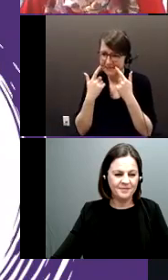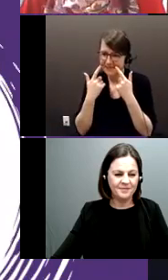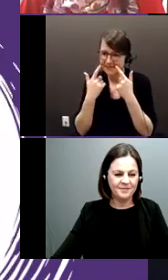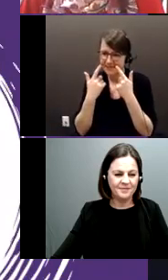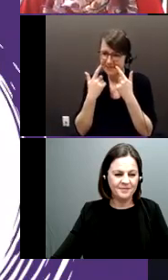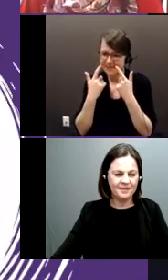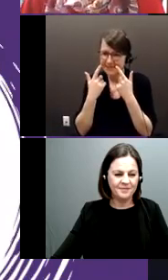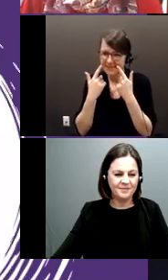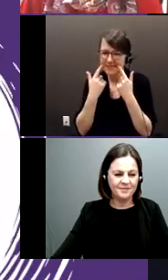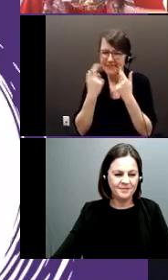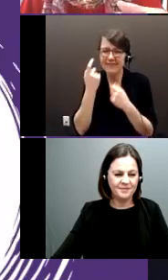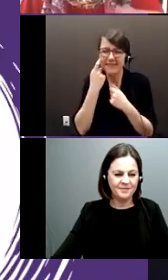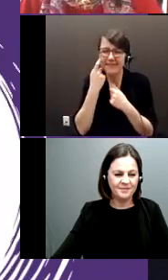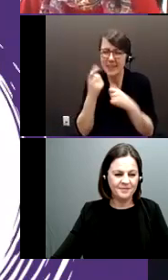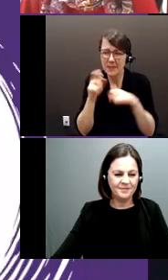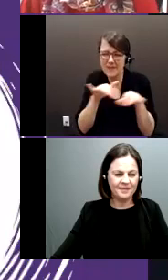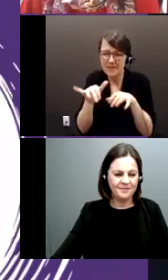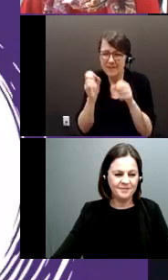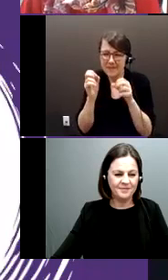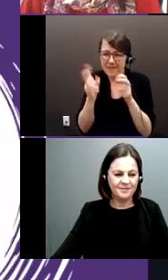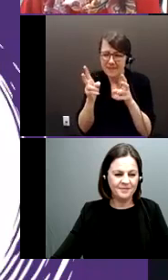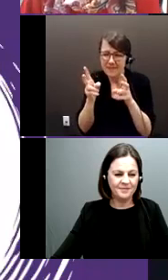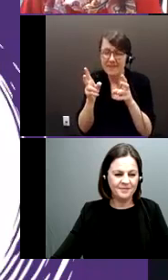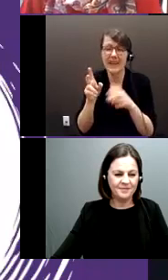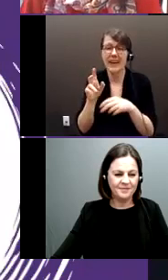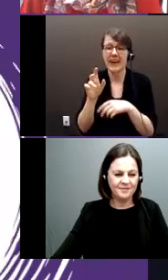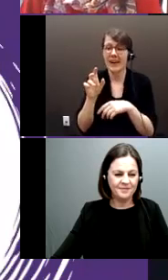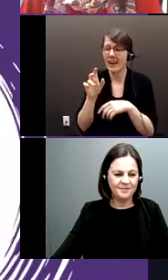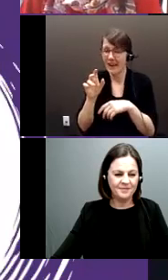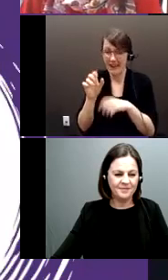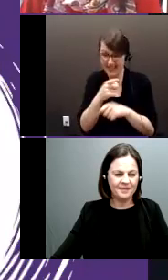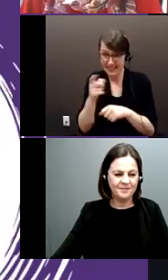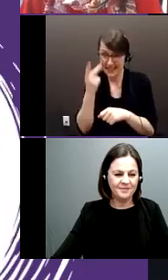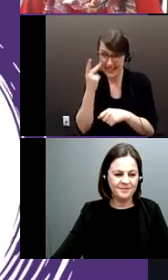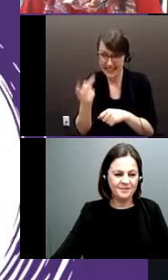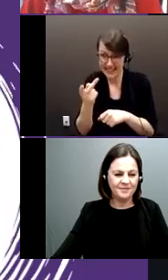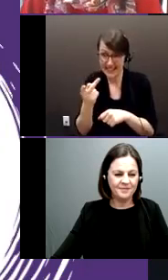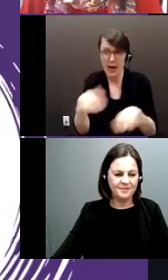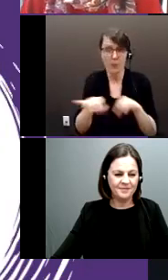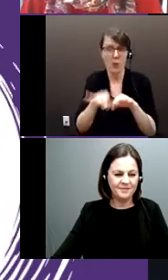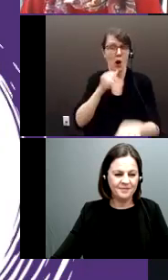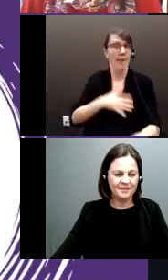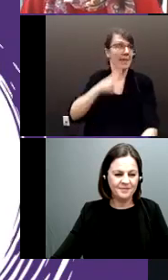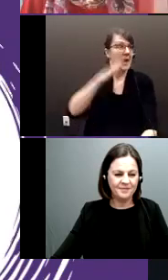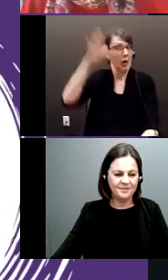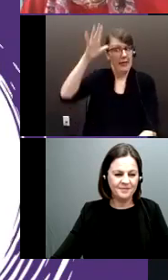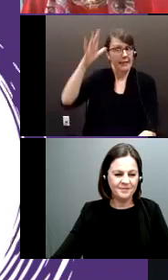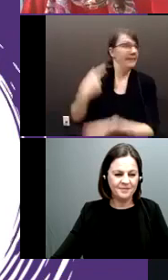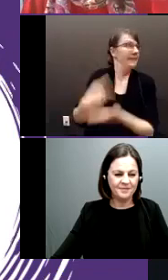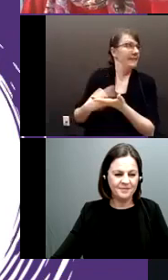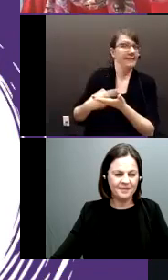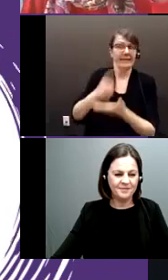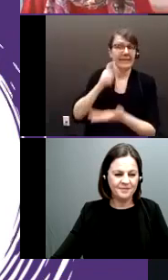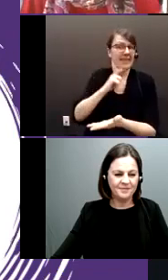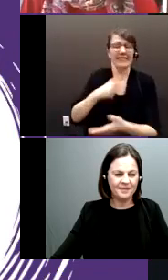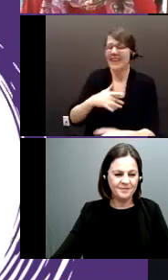Somebody just posted something. Somebody just responded, if everyone can see it, as long as it's not my parents, that's okay. That's how I